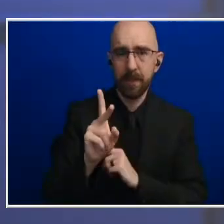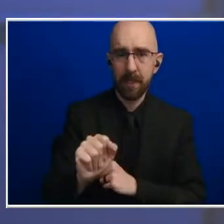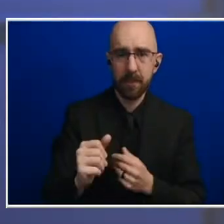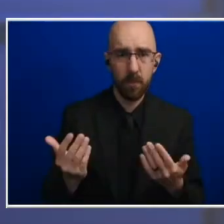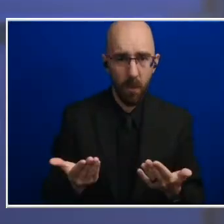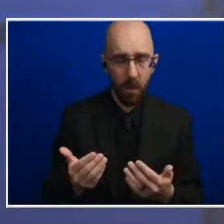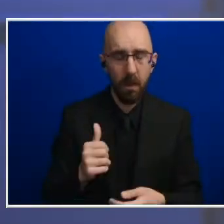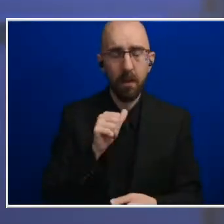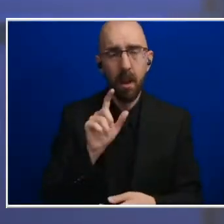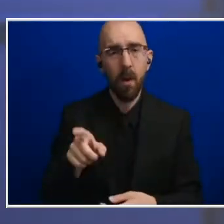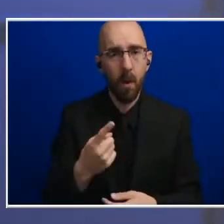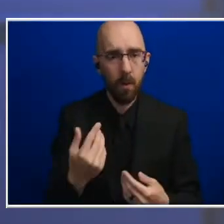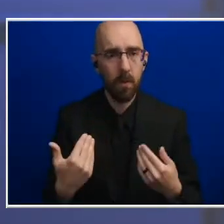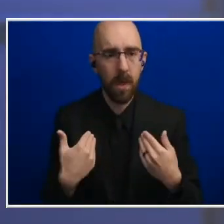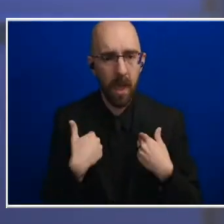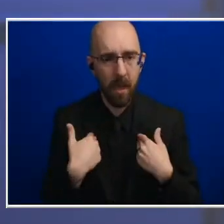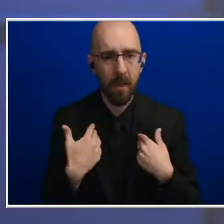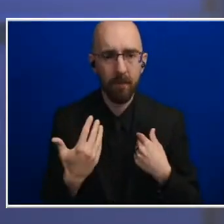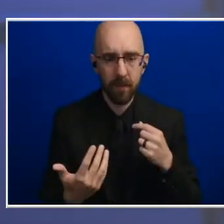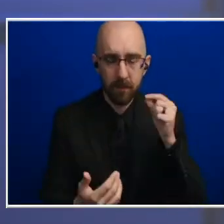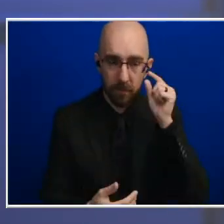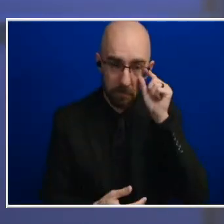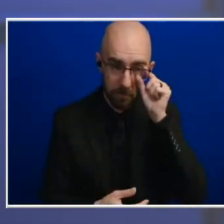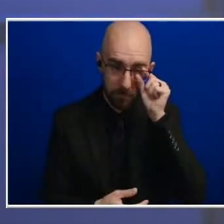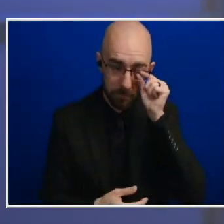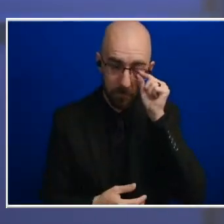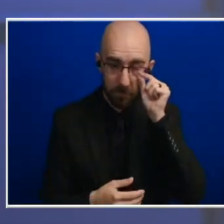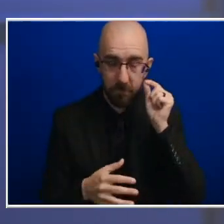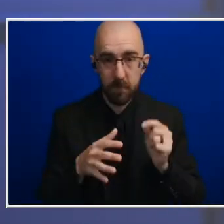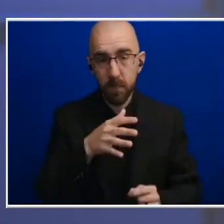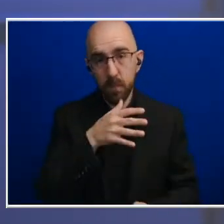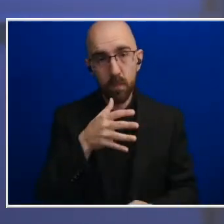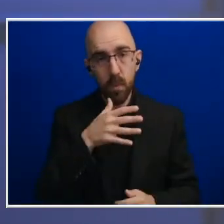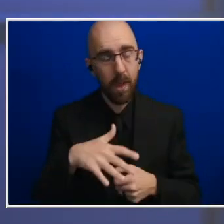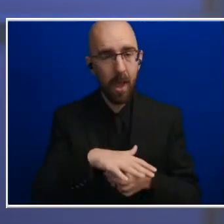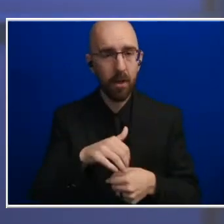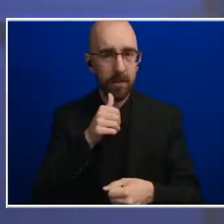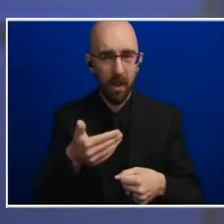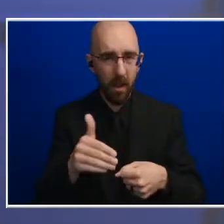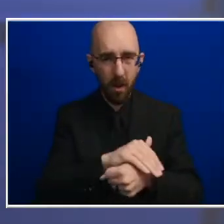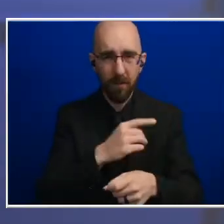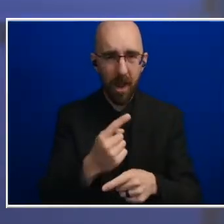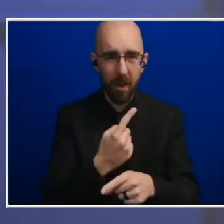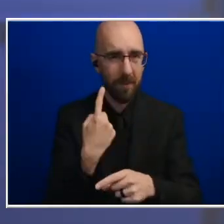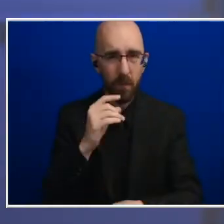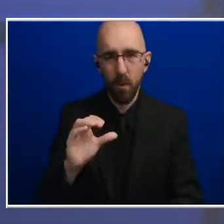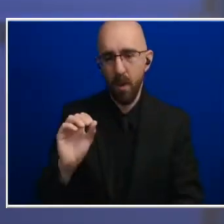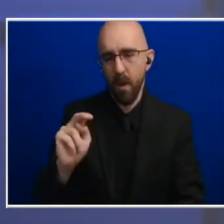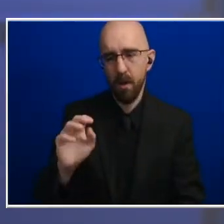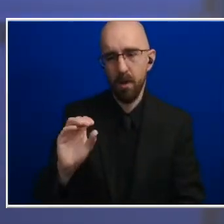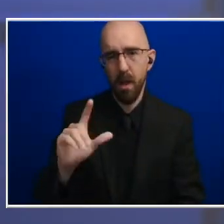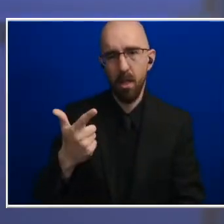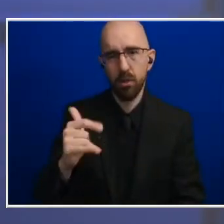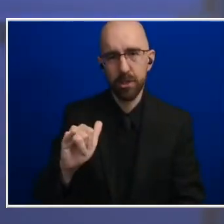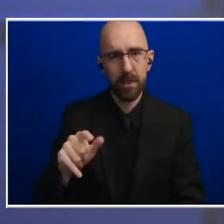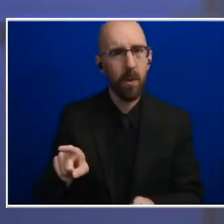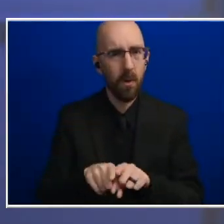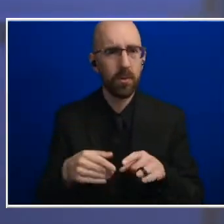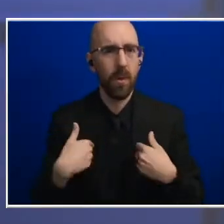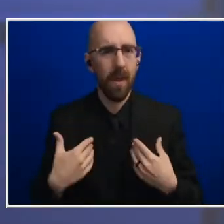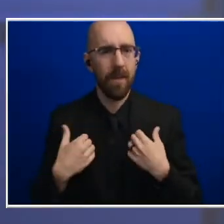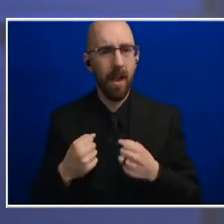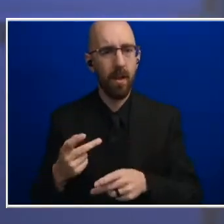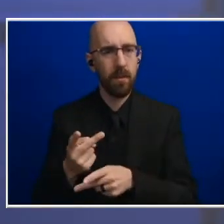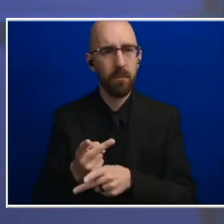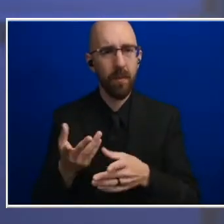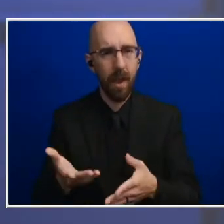have rural areas that aren't covered adequately for oncology care, we also have a lot of health provider shortage areas that aren't